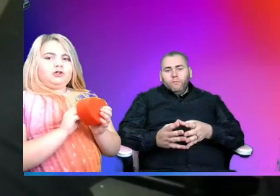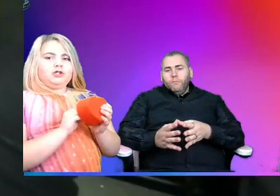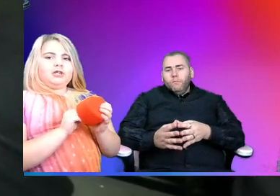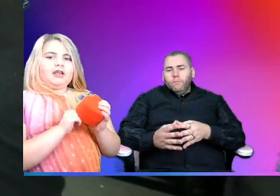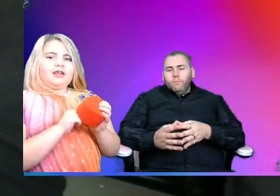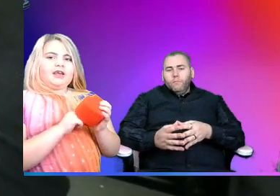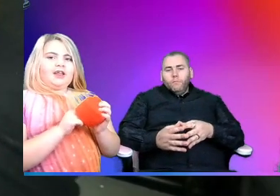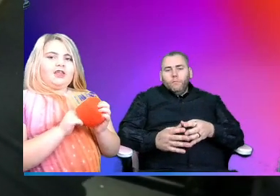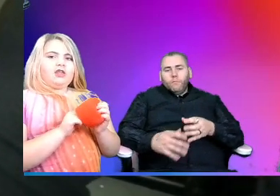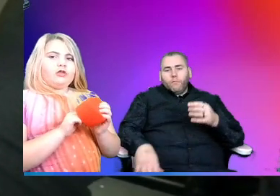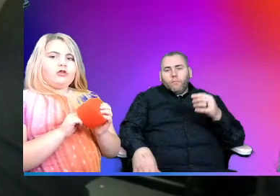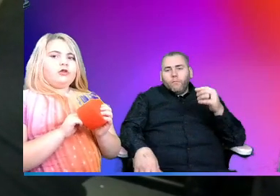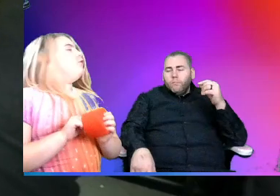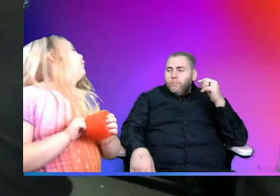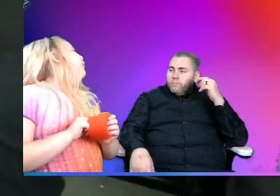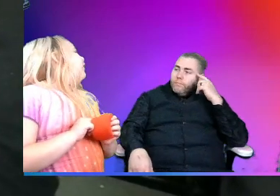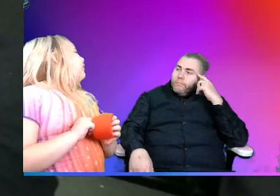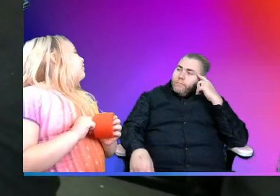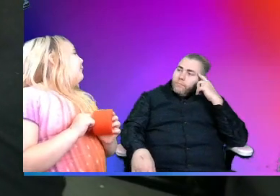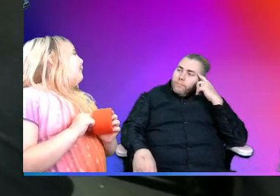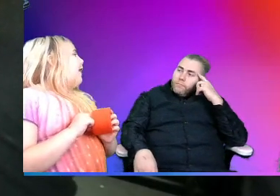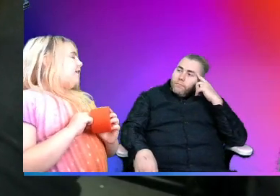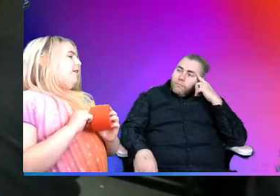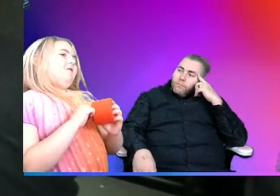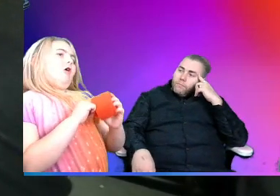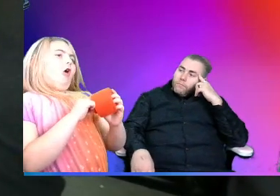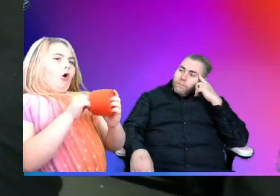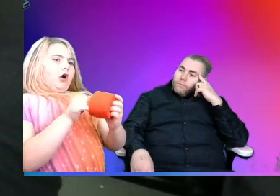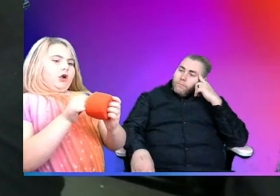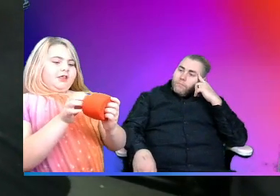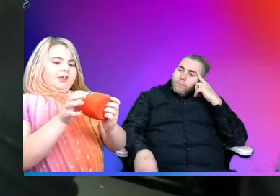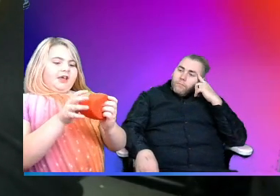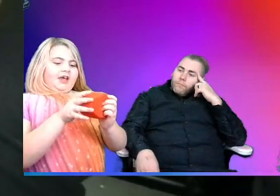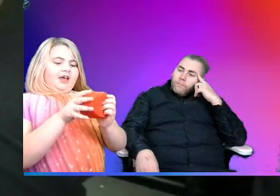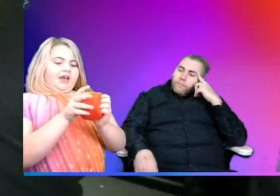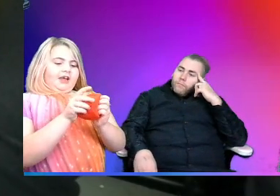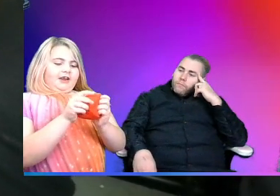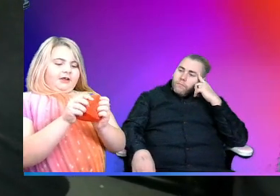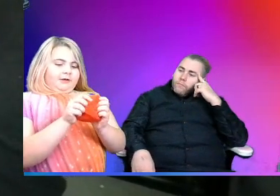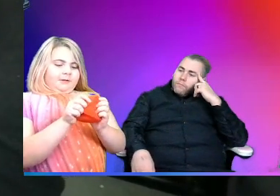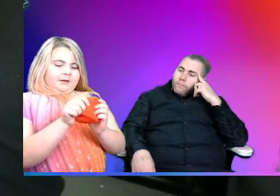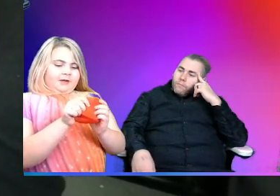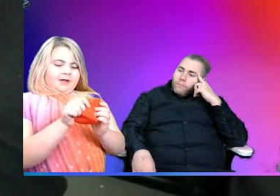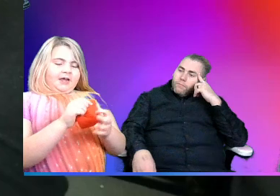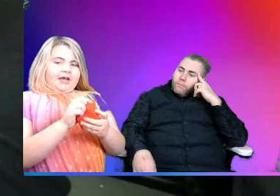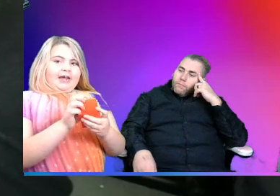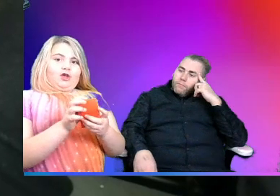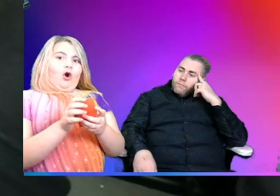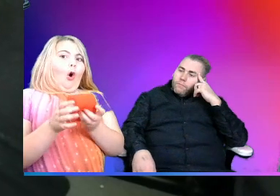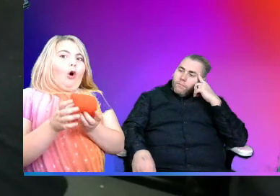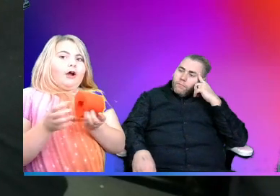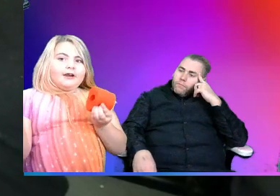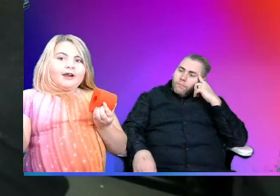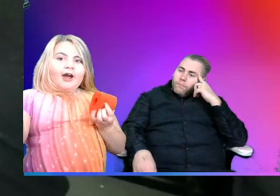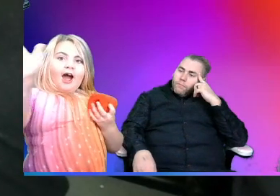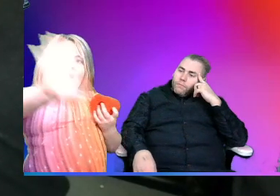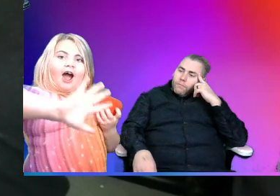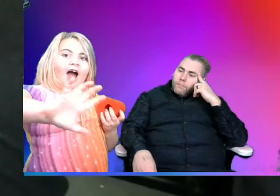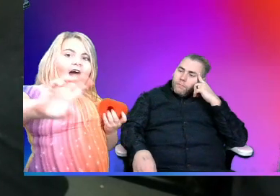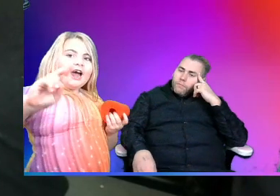I push it against to the back of the heart and it's